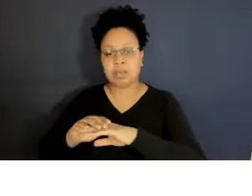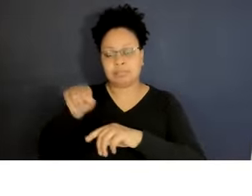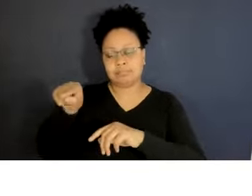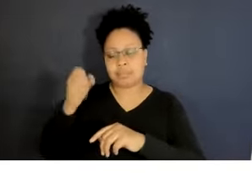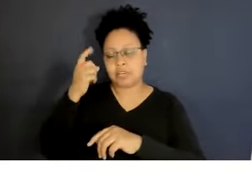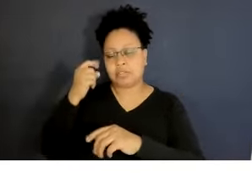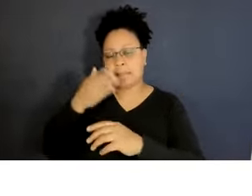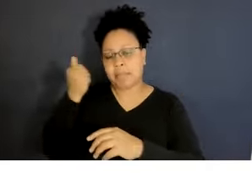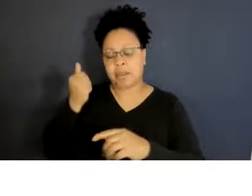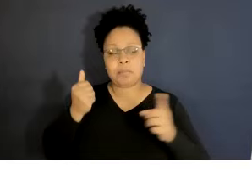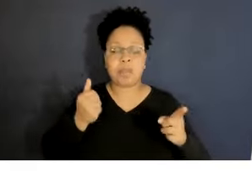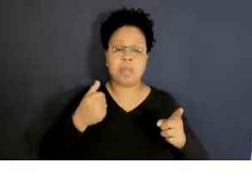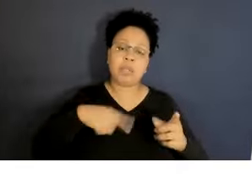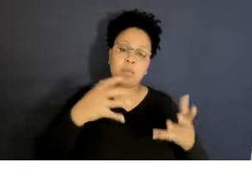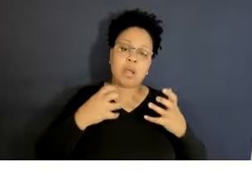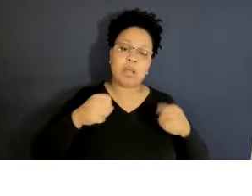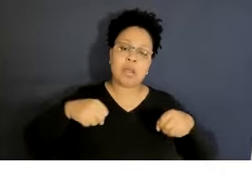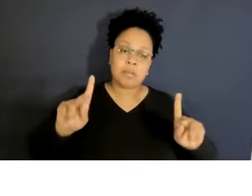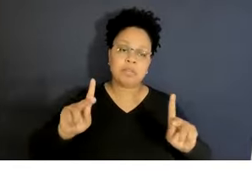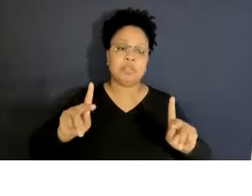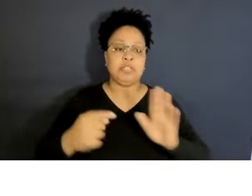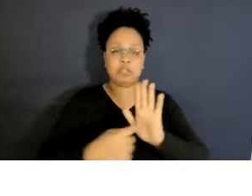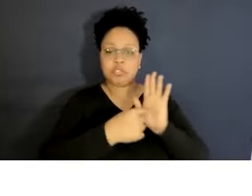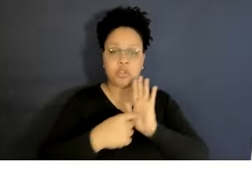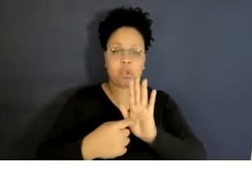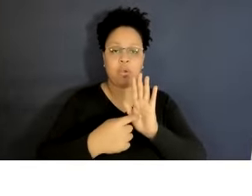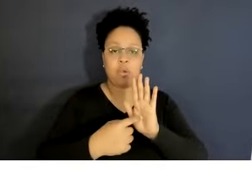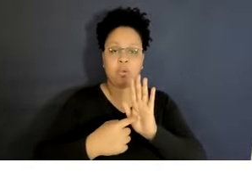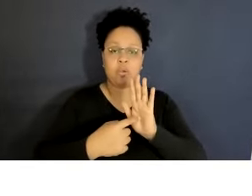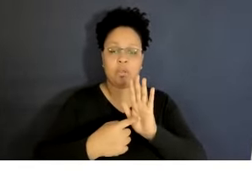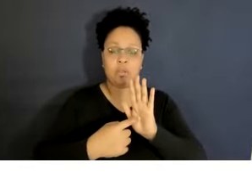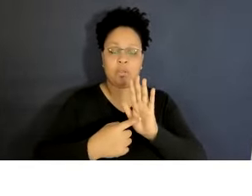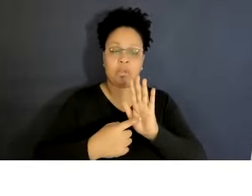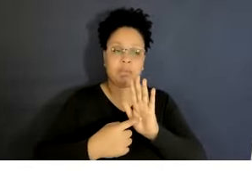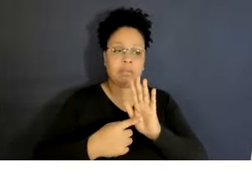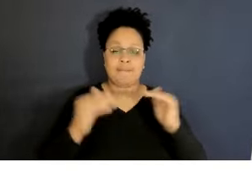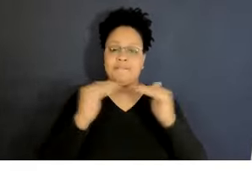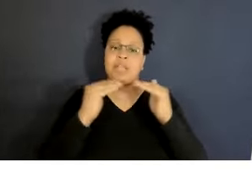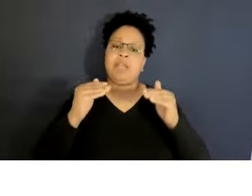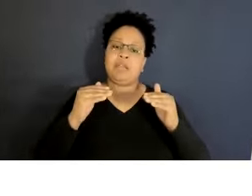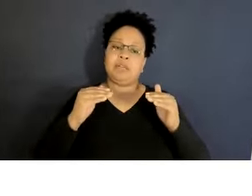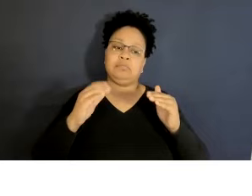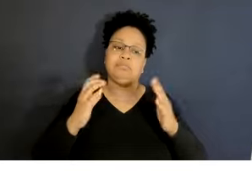do. All we ask for is a fair chance in life.